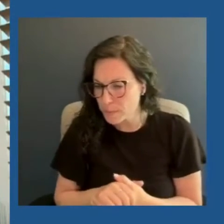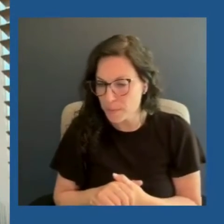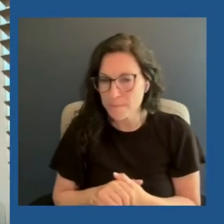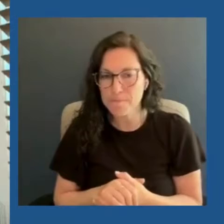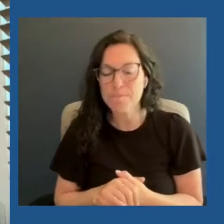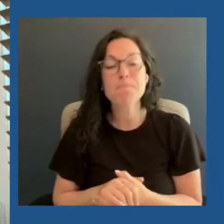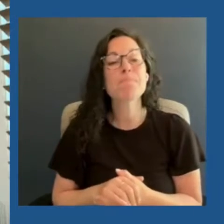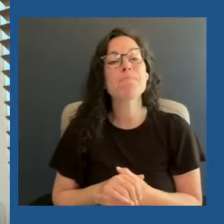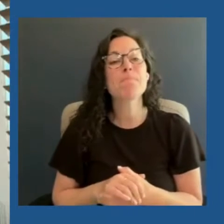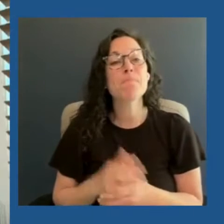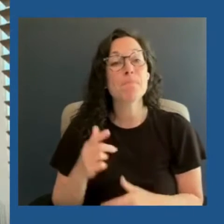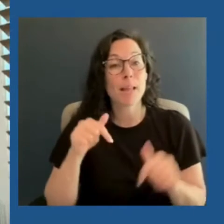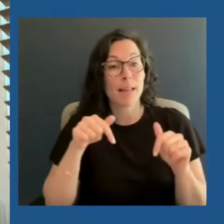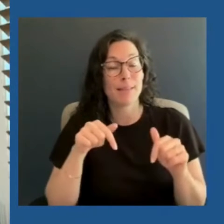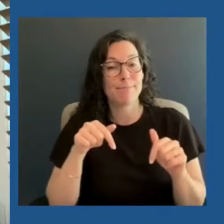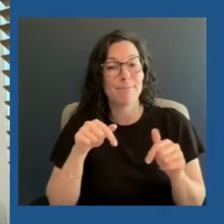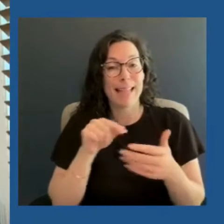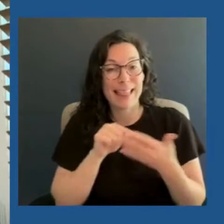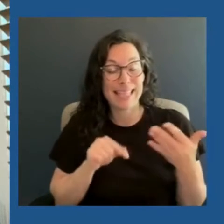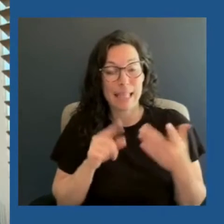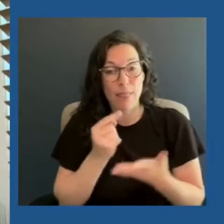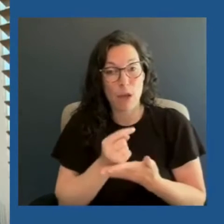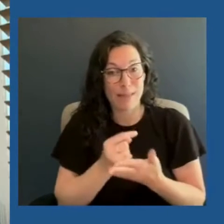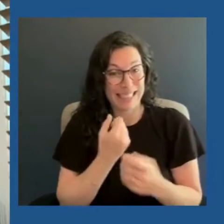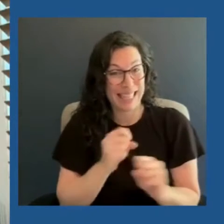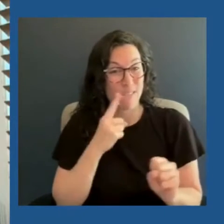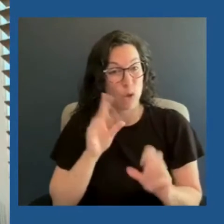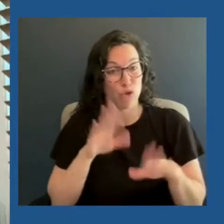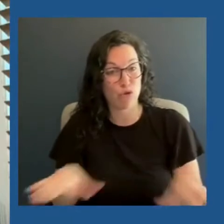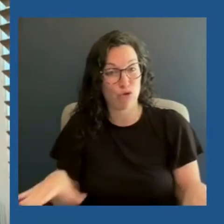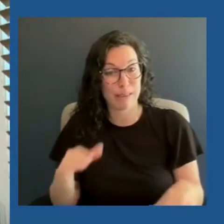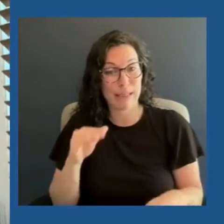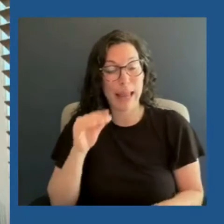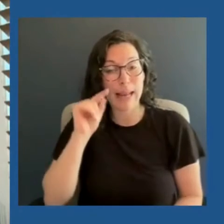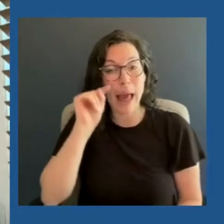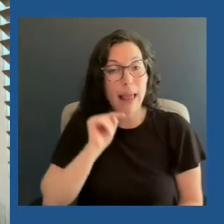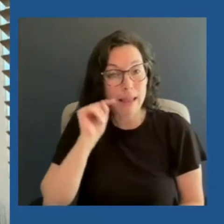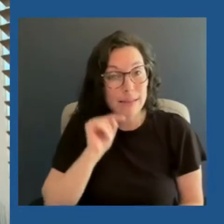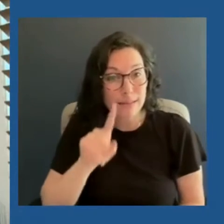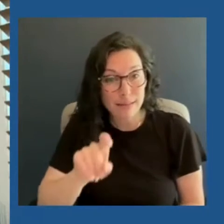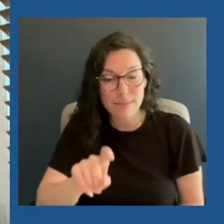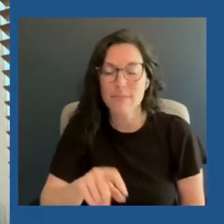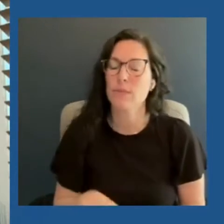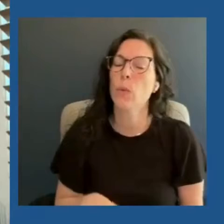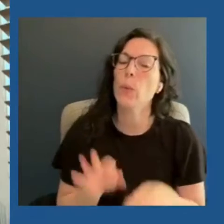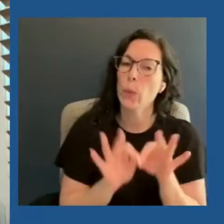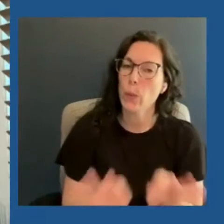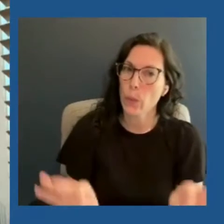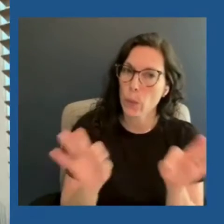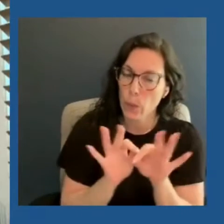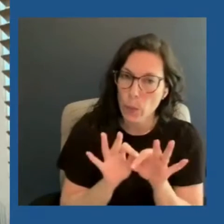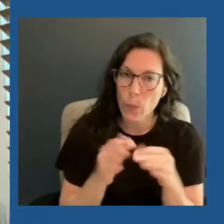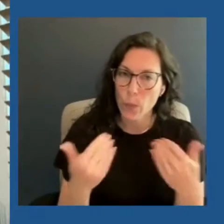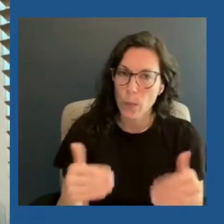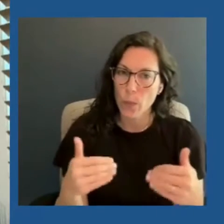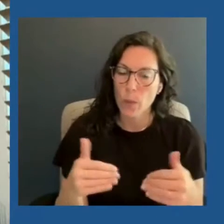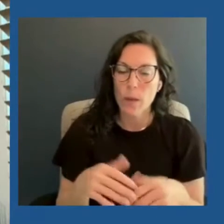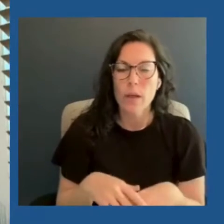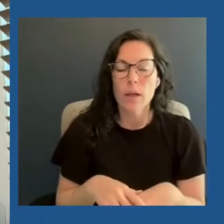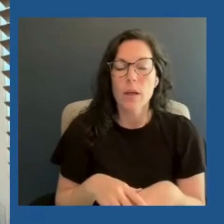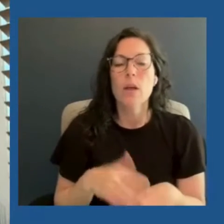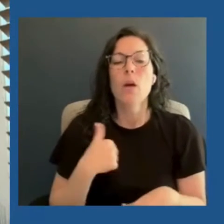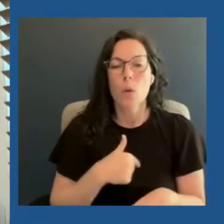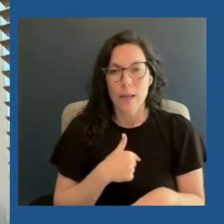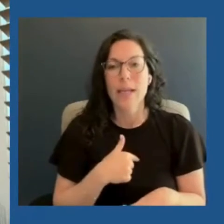these therapies safe for children and adolescents as well? So this is a really important question because we know that we are experiencing